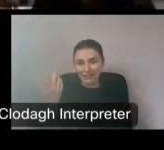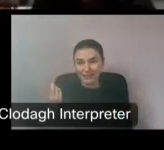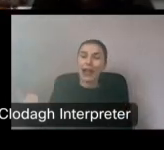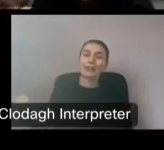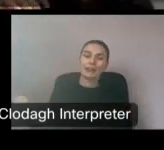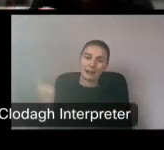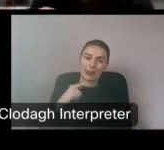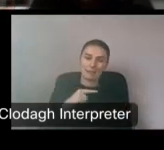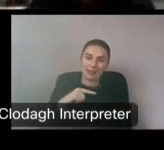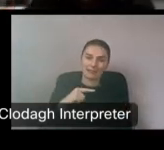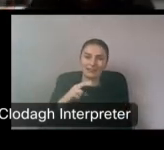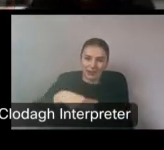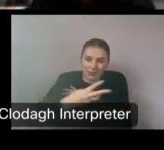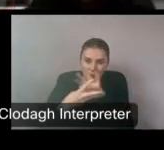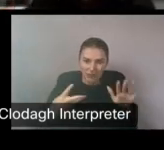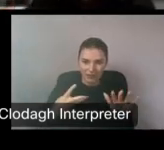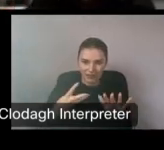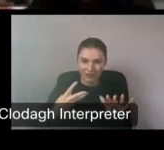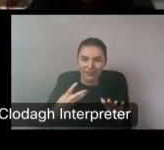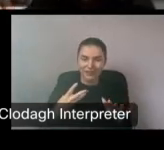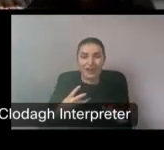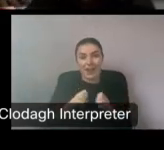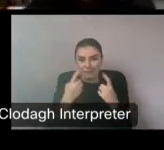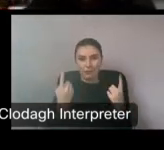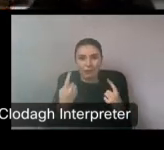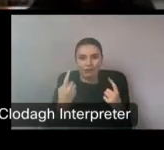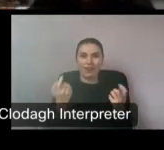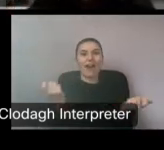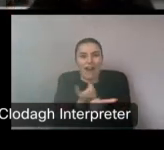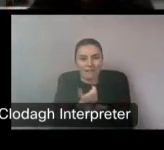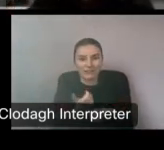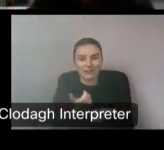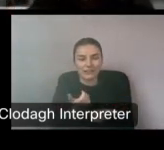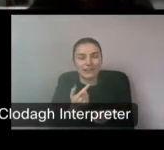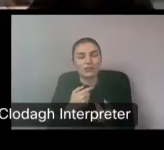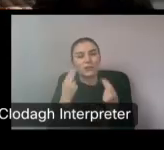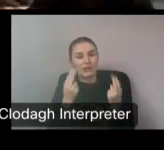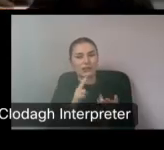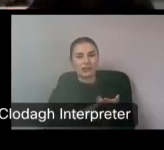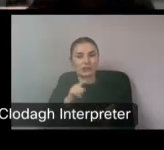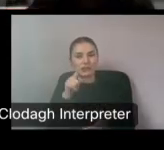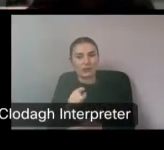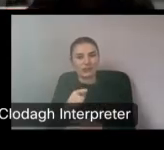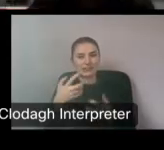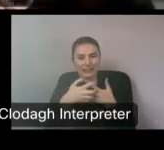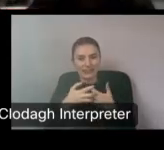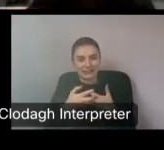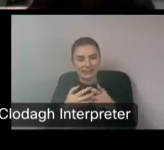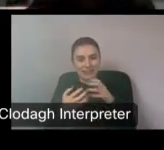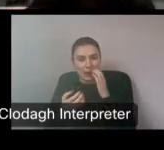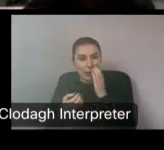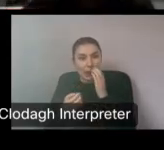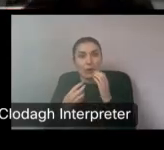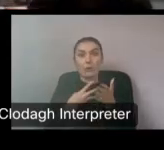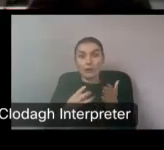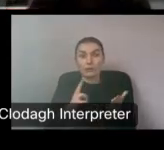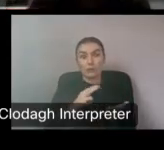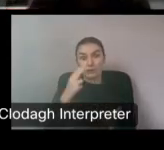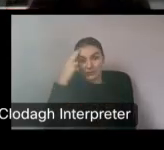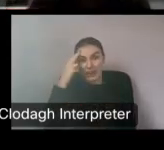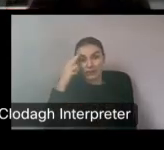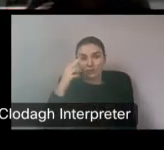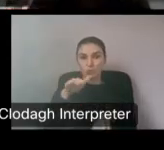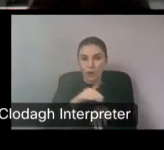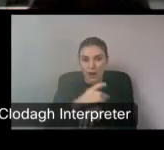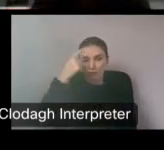to me the following week, and the room dissipated and everyone laughed. So you need to use those techniques. Once you understand where the trauma is coming from, you